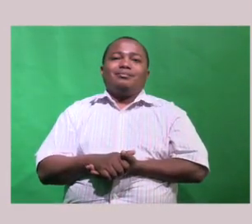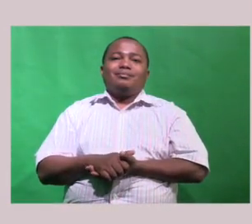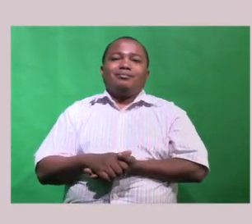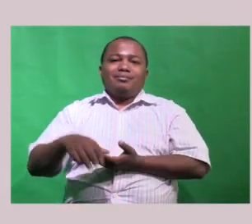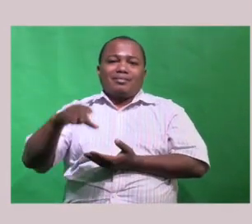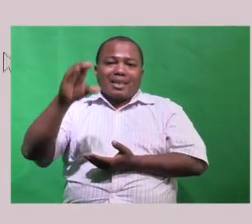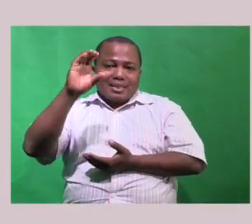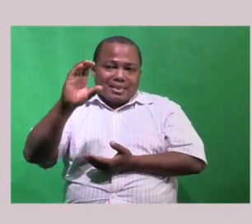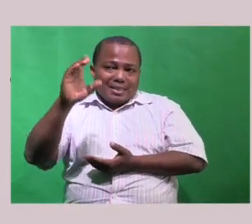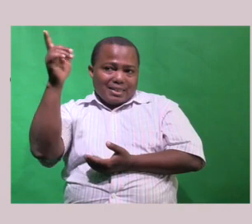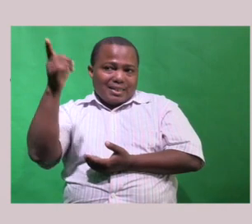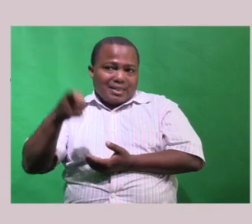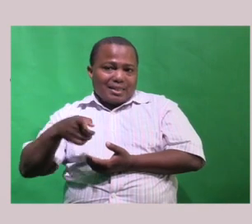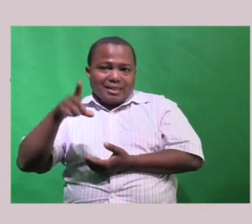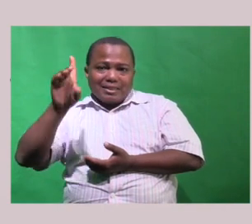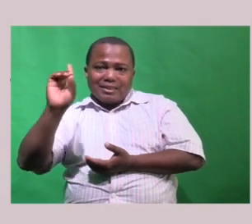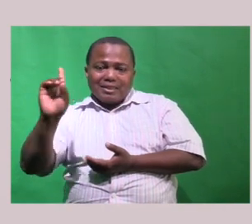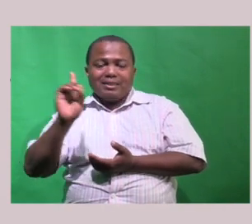CD.